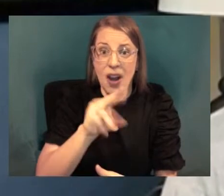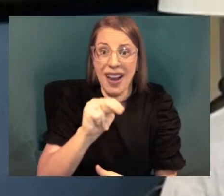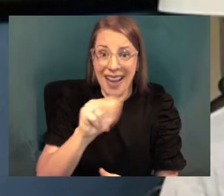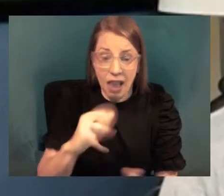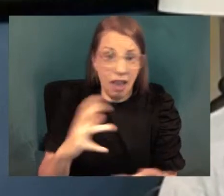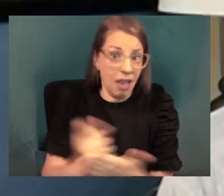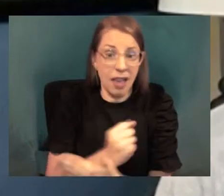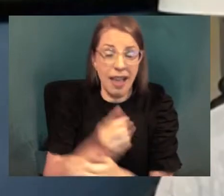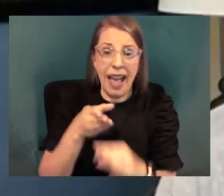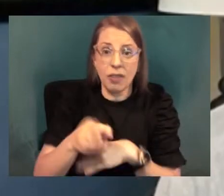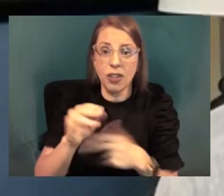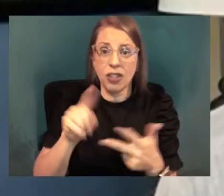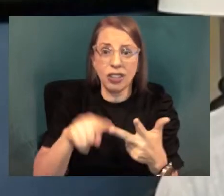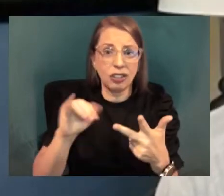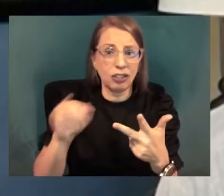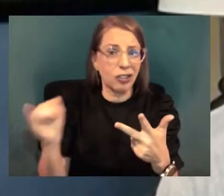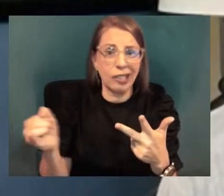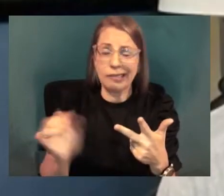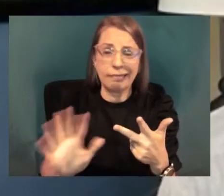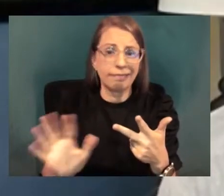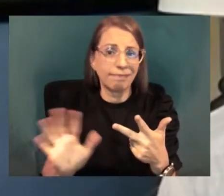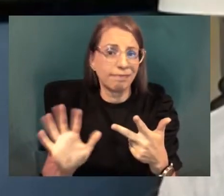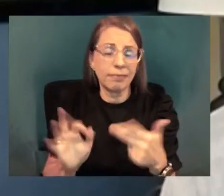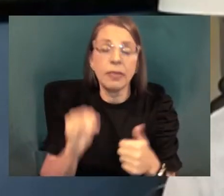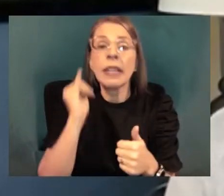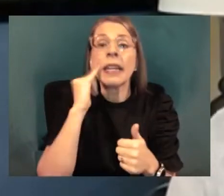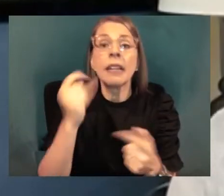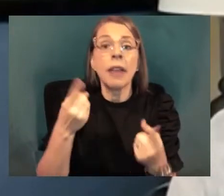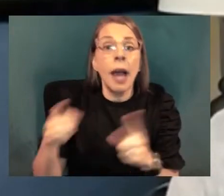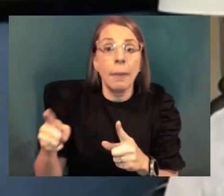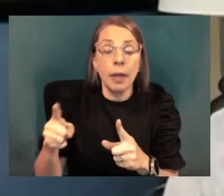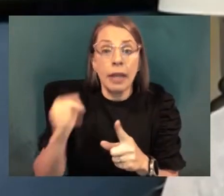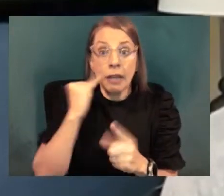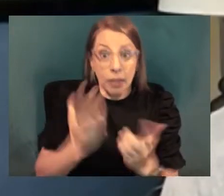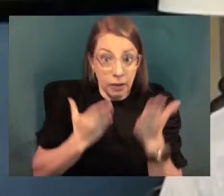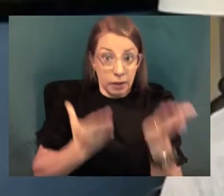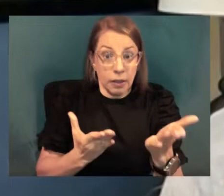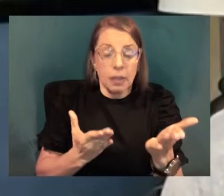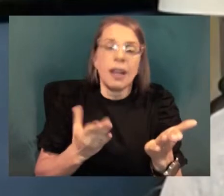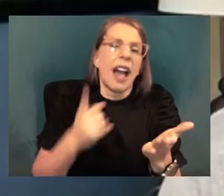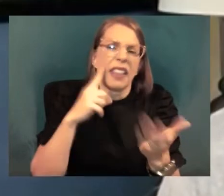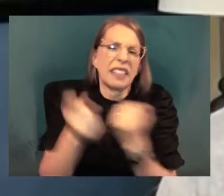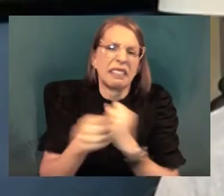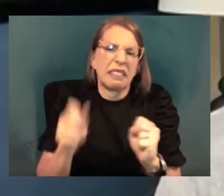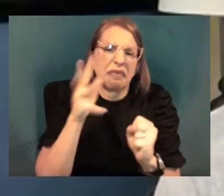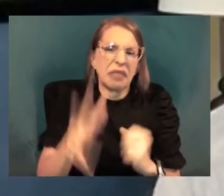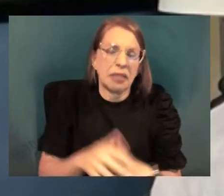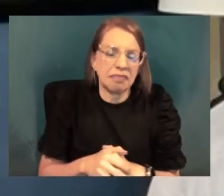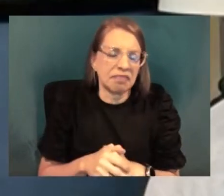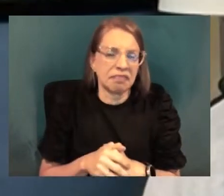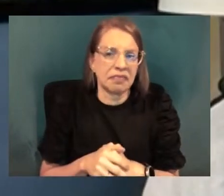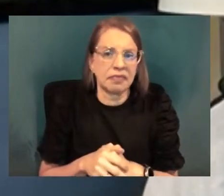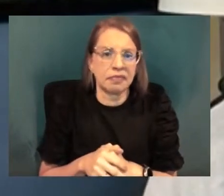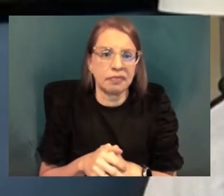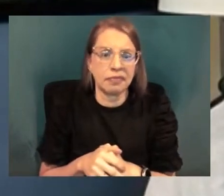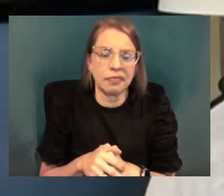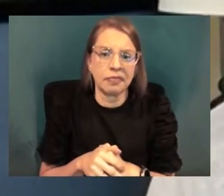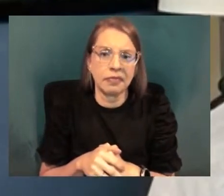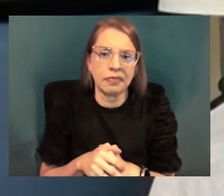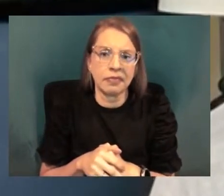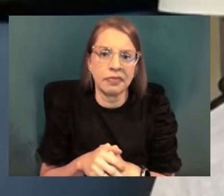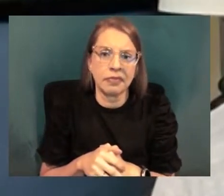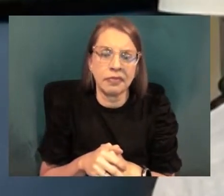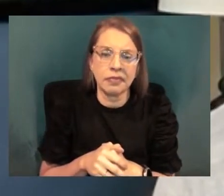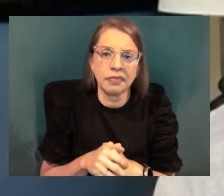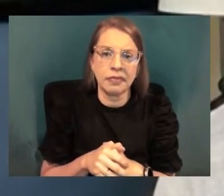Johnson vaccine. But overall, if that were to happen, I certainly believe it would be safe. I don't think you would have really any ill